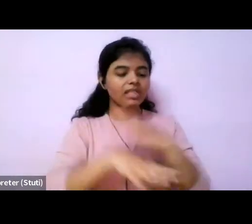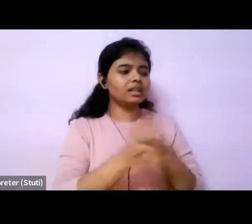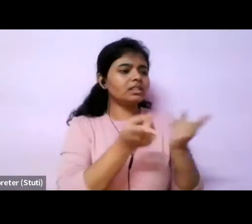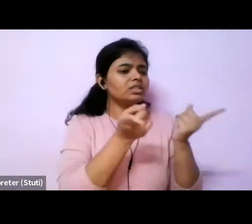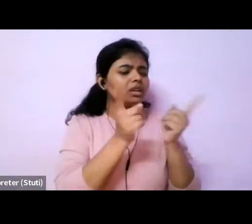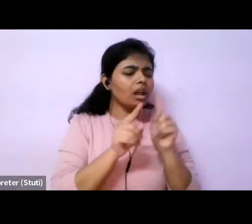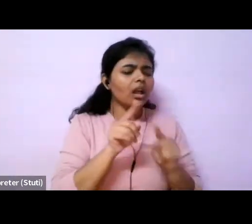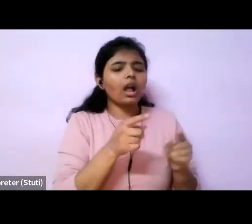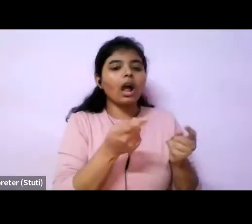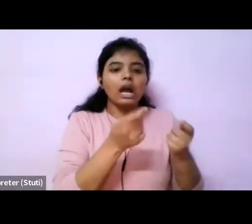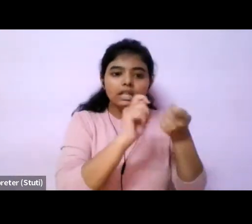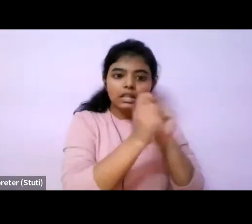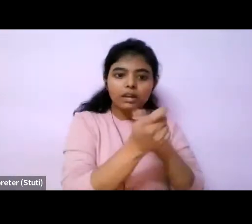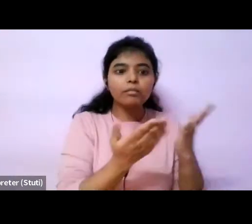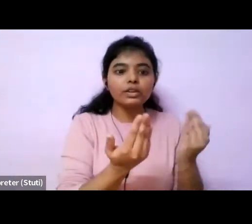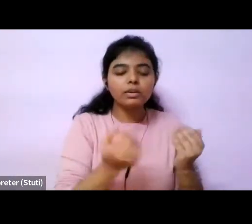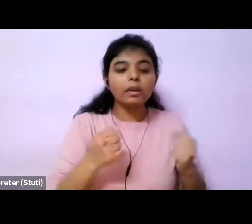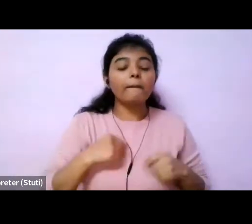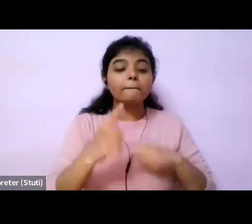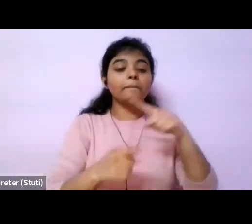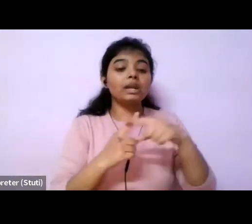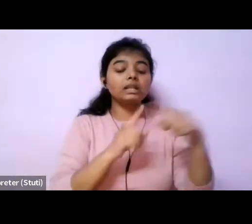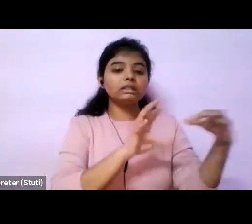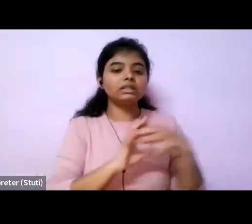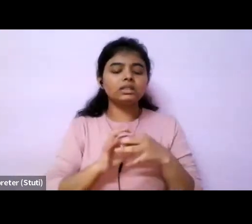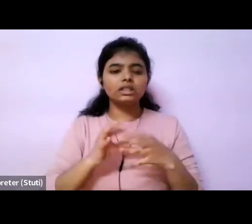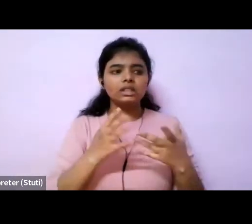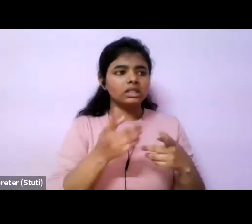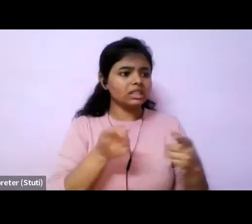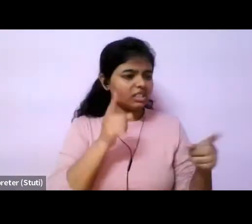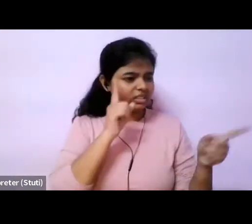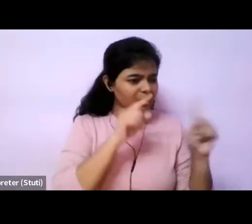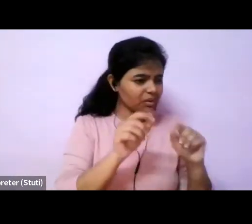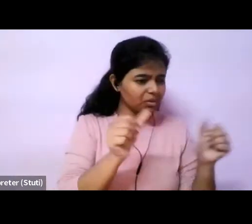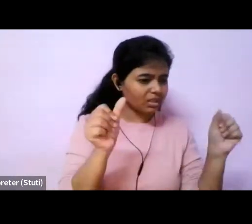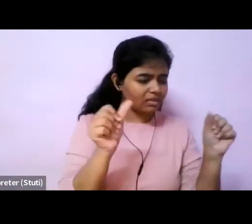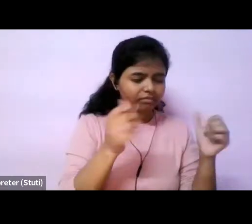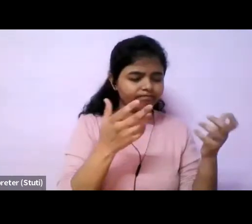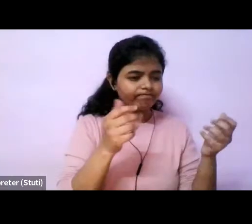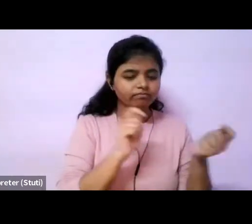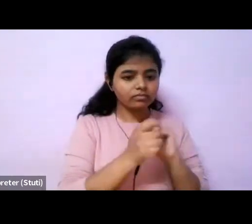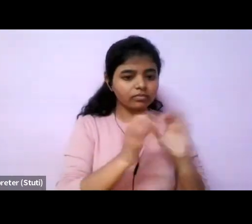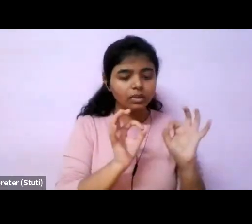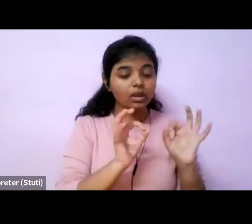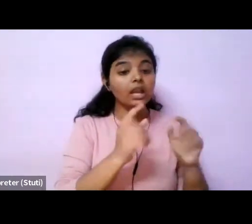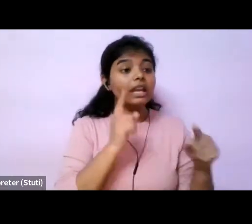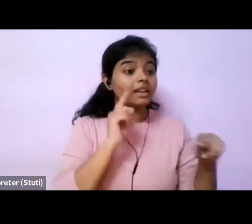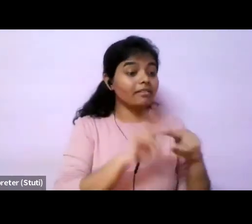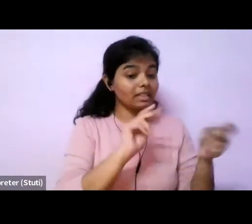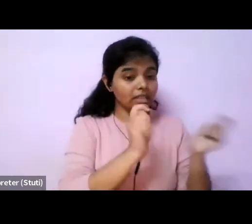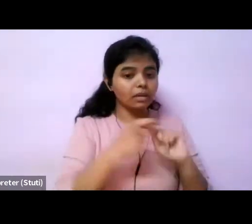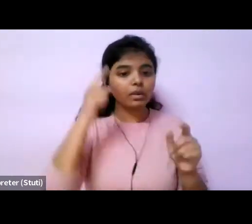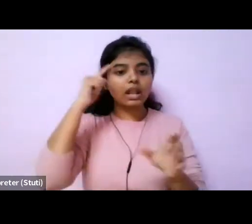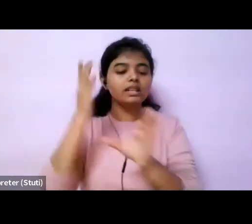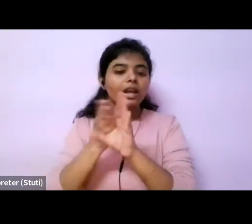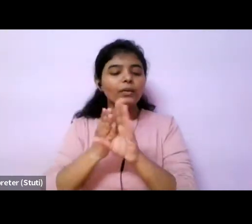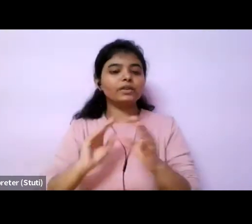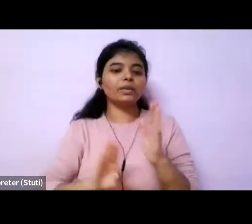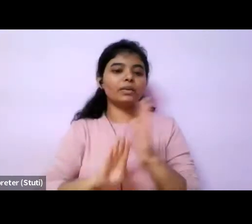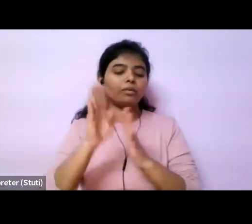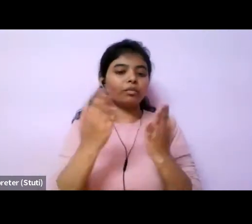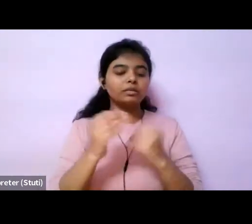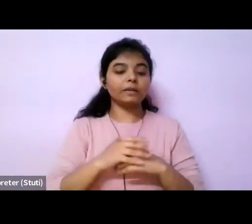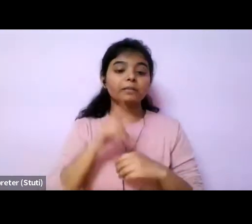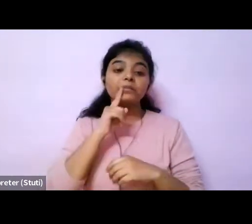considerable extent, mitigate psychological pain that often ensue impairments. Madan's negative perception of his